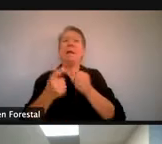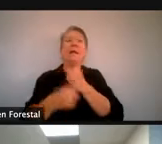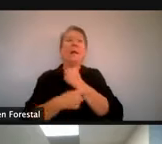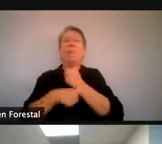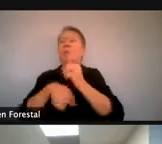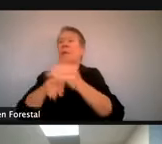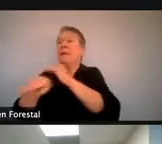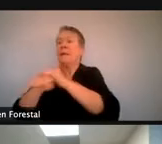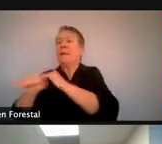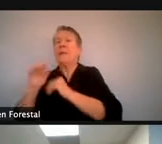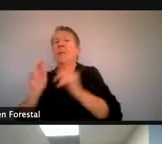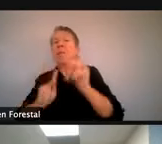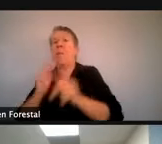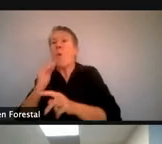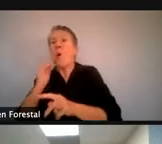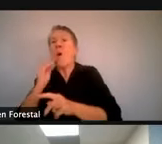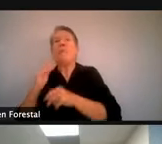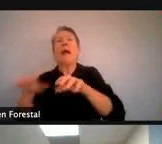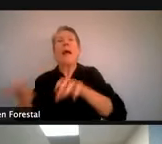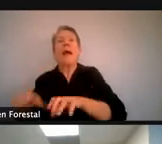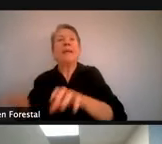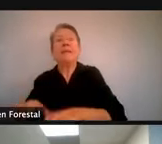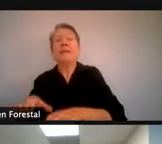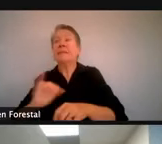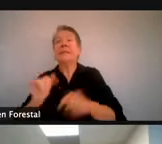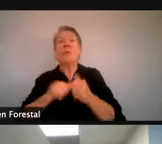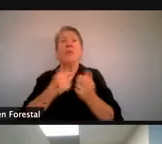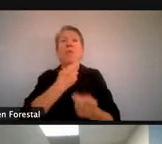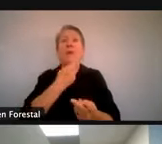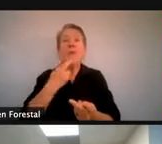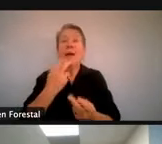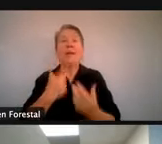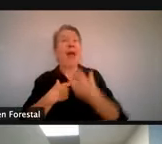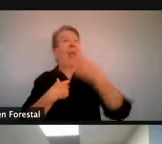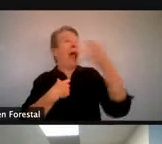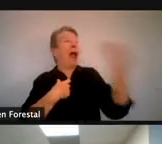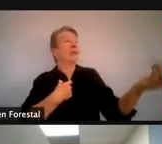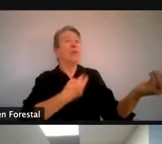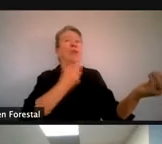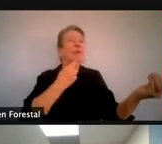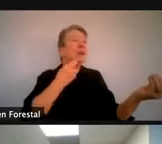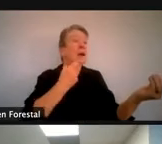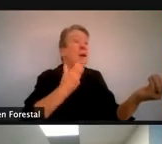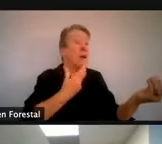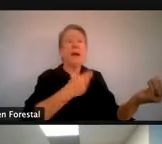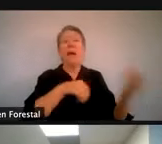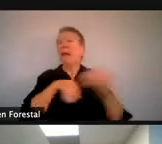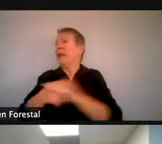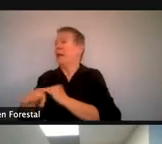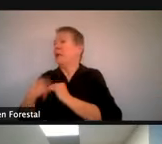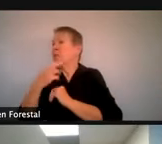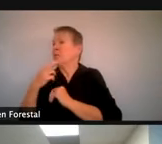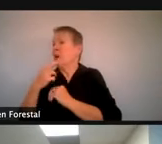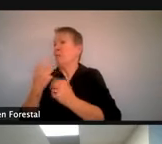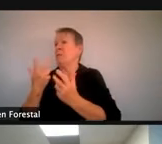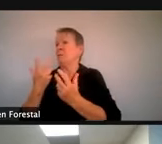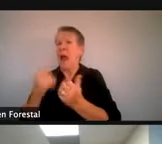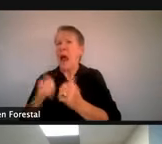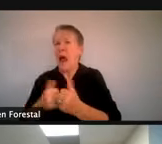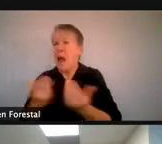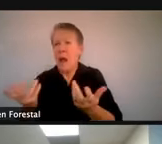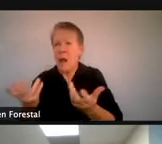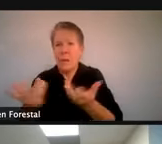in coordination with the local towns, like closing off streets. Do they just not have anything like that anymore? Yeah,